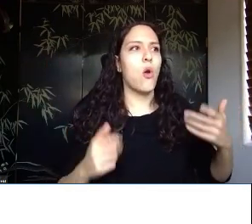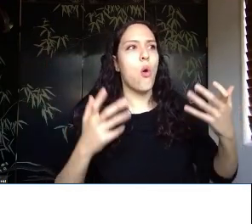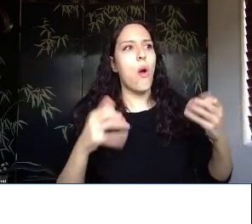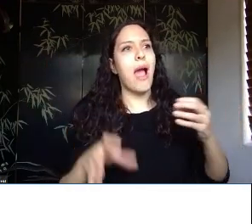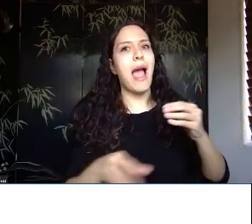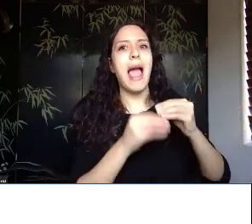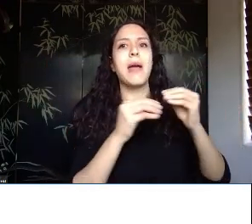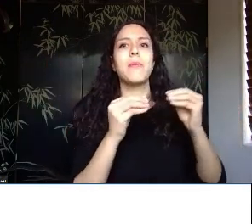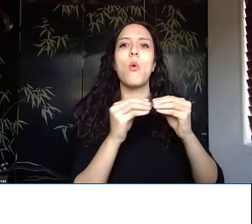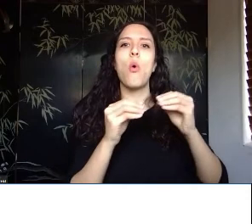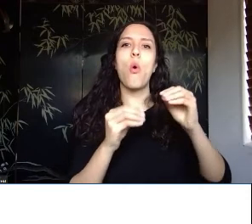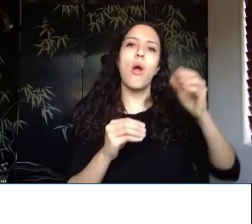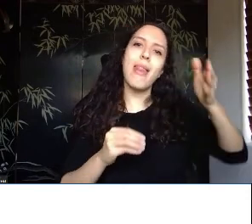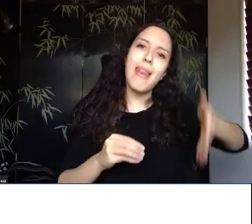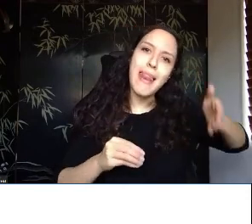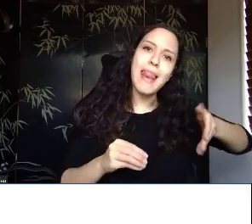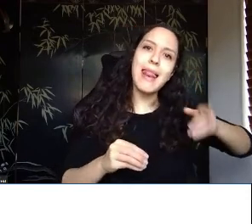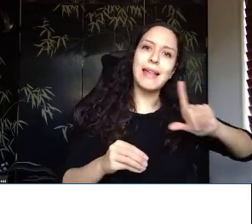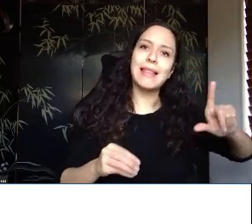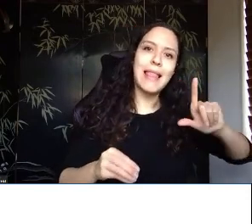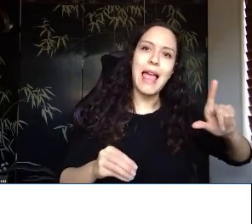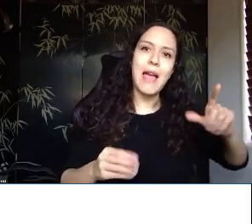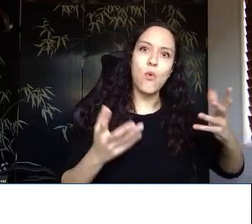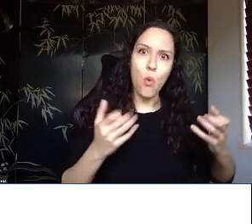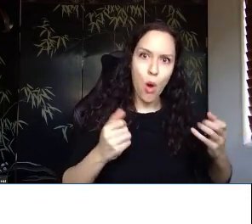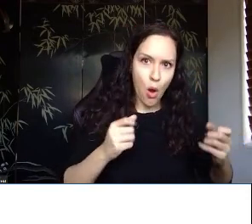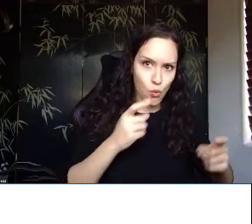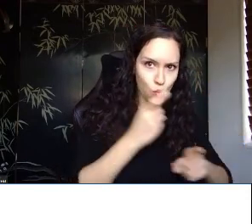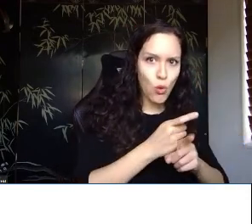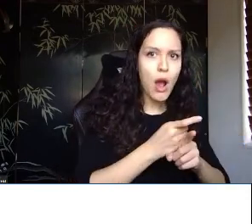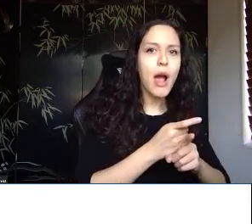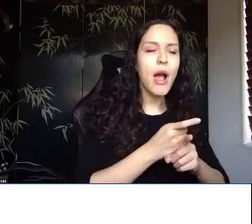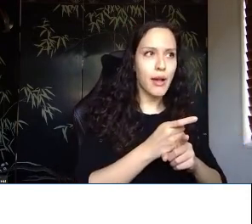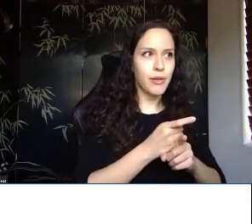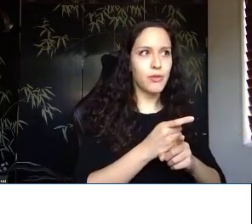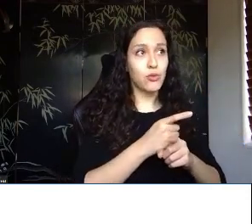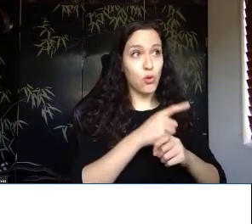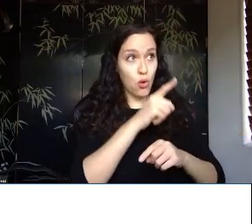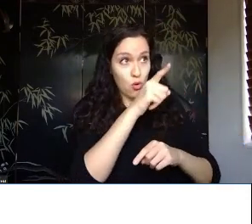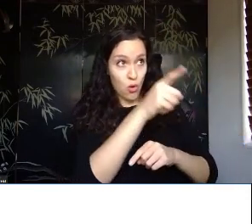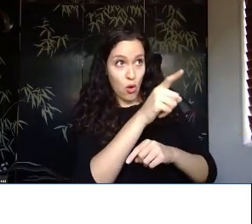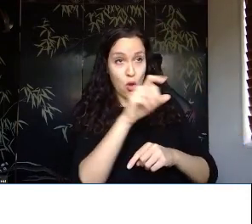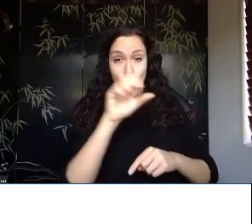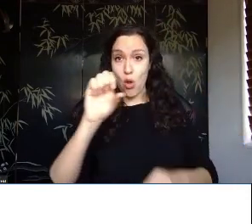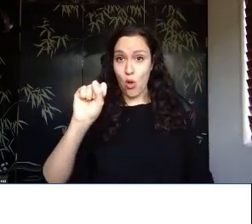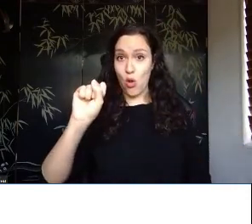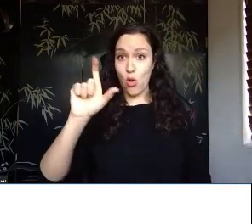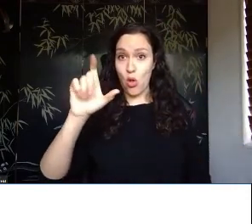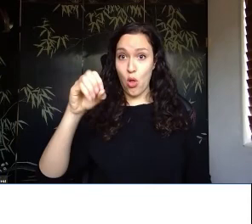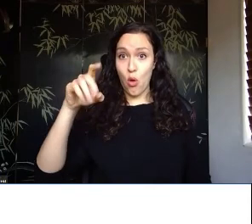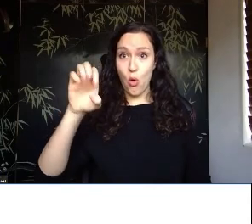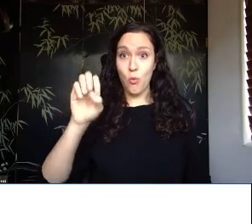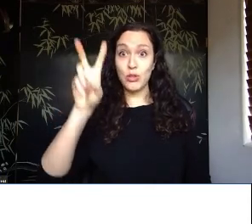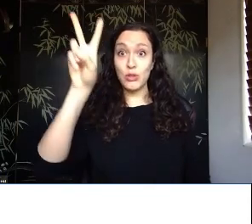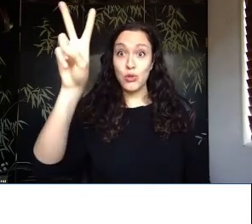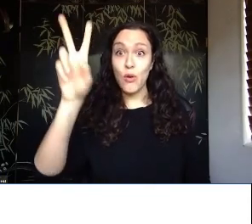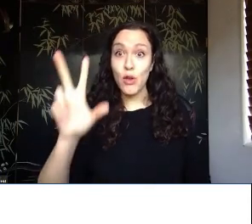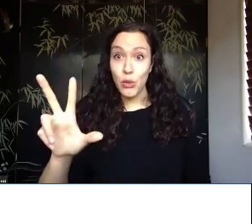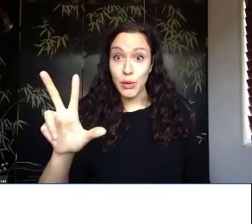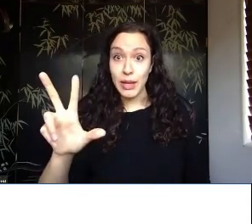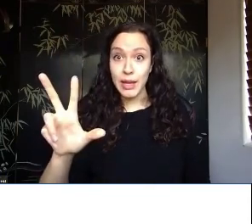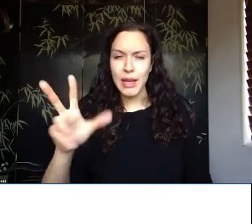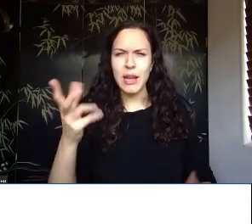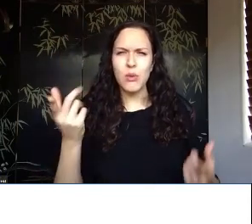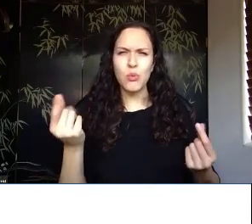dots over here somewhere, and I want them to be accurate. Well, my original slope was 2 over 3. Switch it to look like